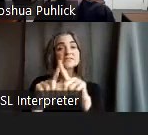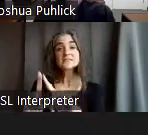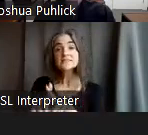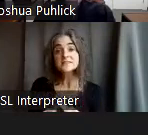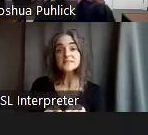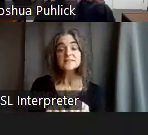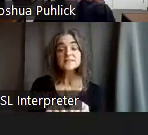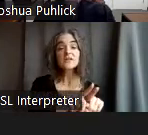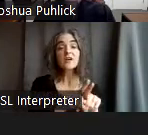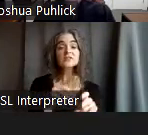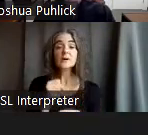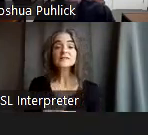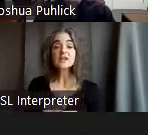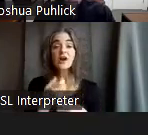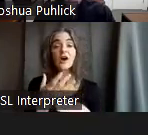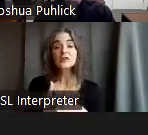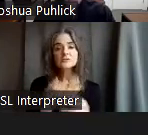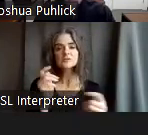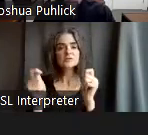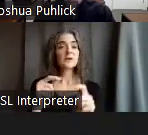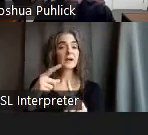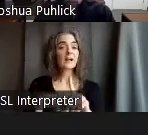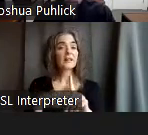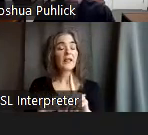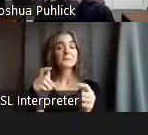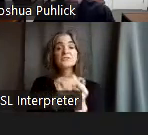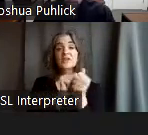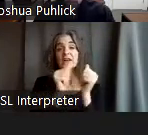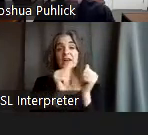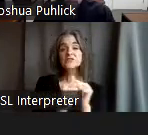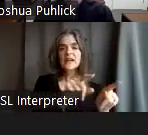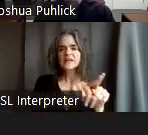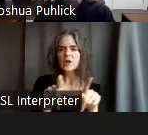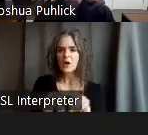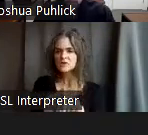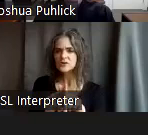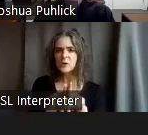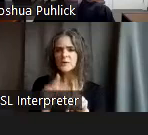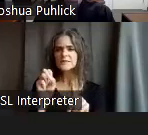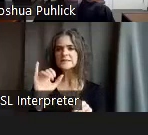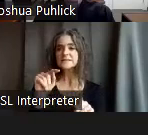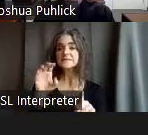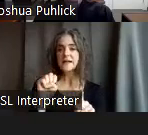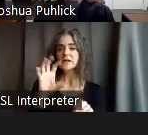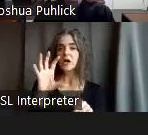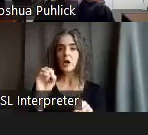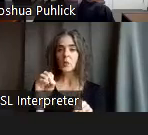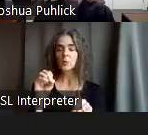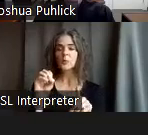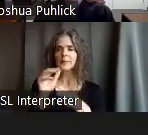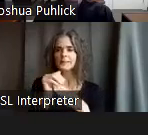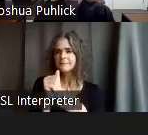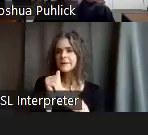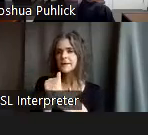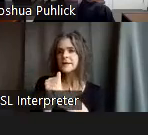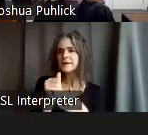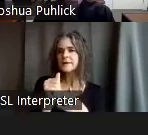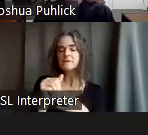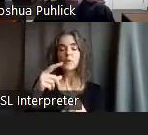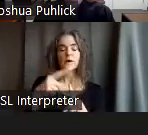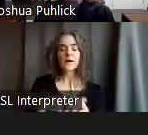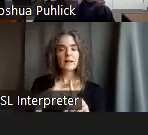as a contribution to mitigating climate change. He also serves as a site co-lead for the Adaptive Silviculture for Climate